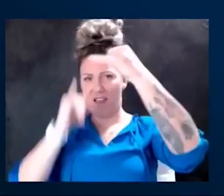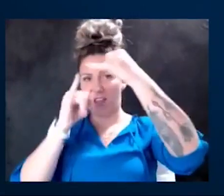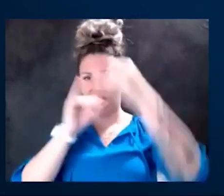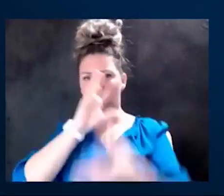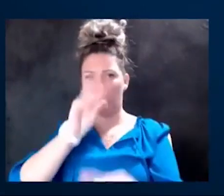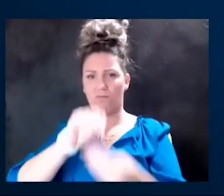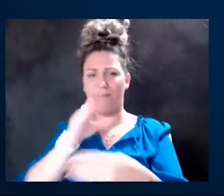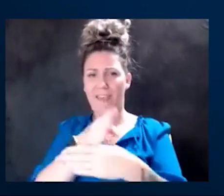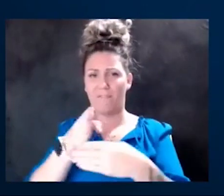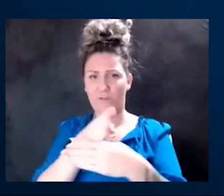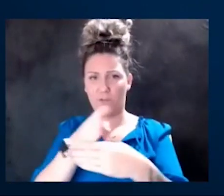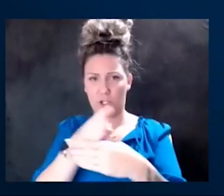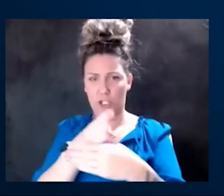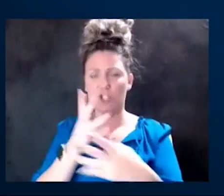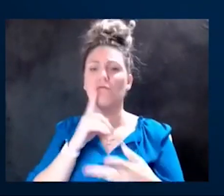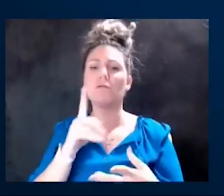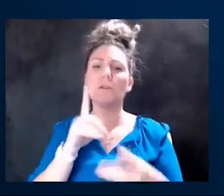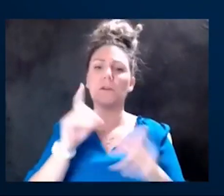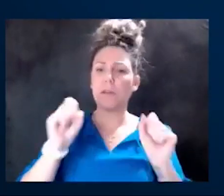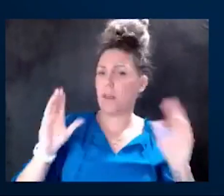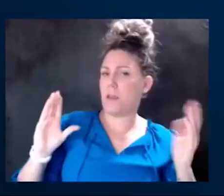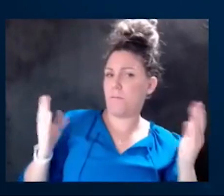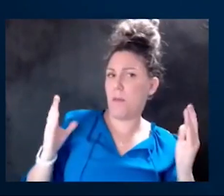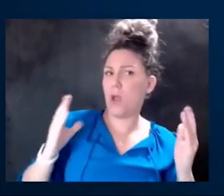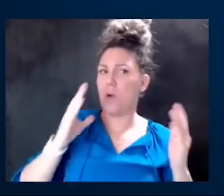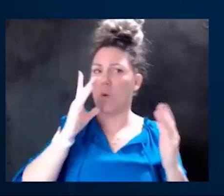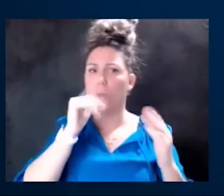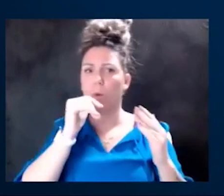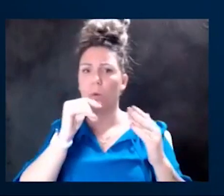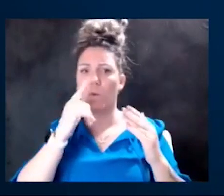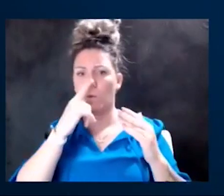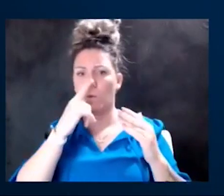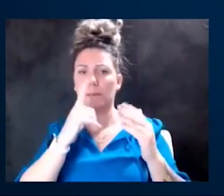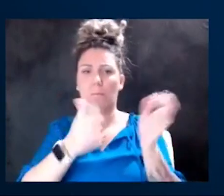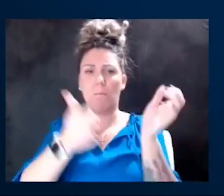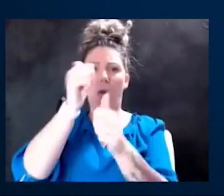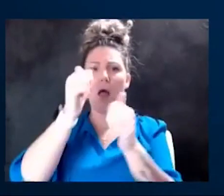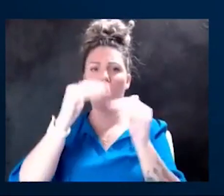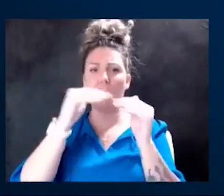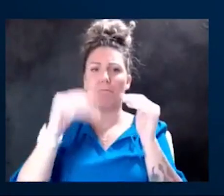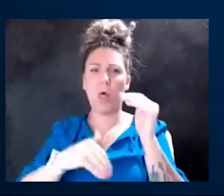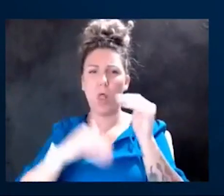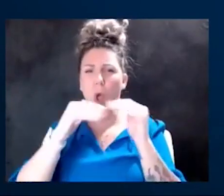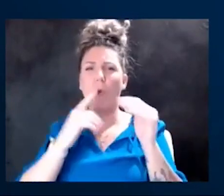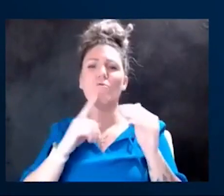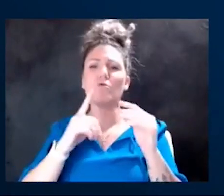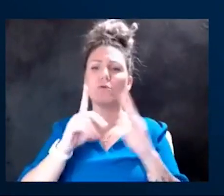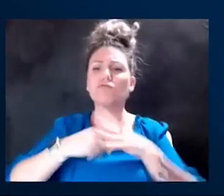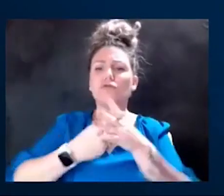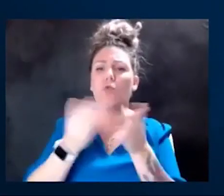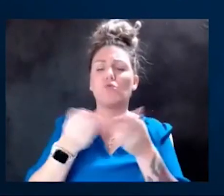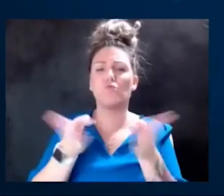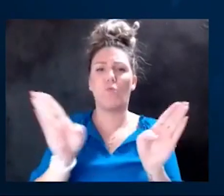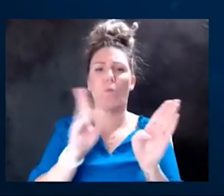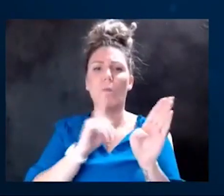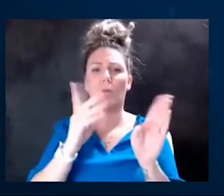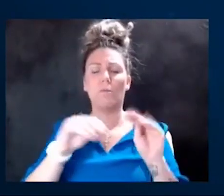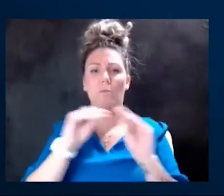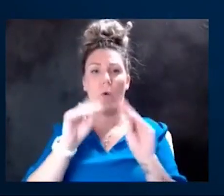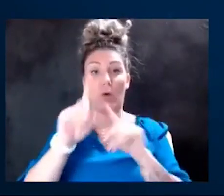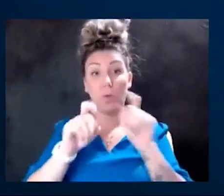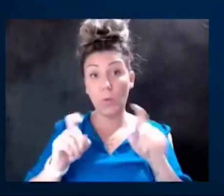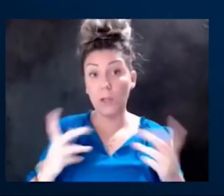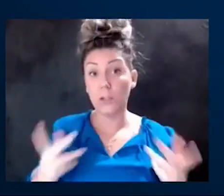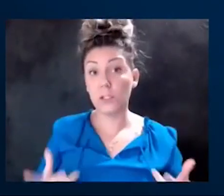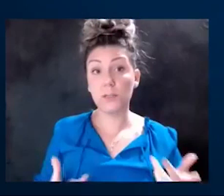And so we can compare like who's above that and who's below that. And I think that it starts to open up more questions for us. Like